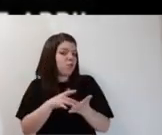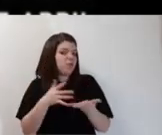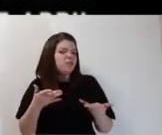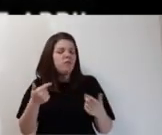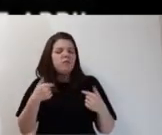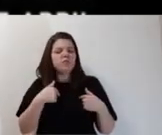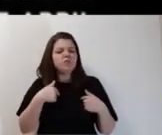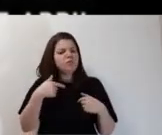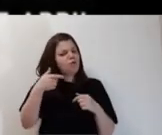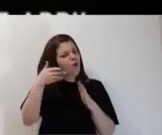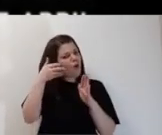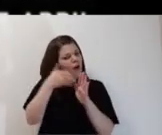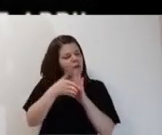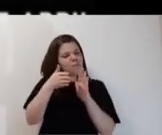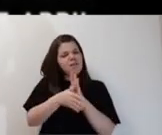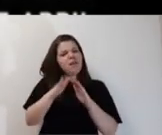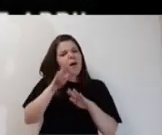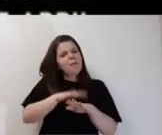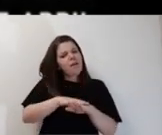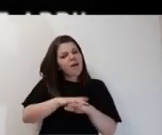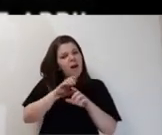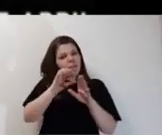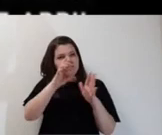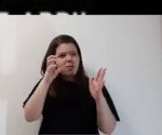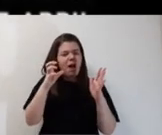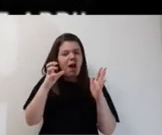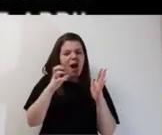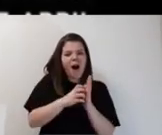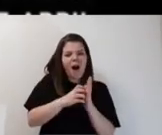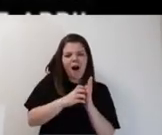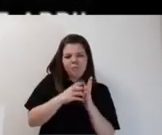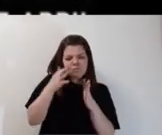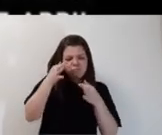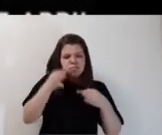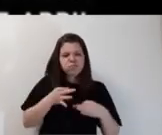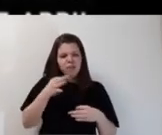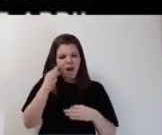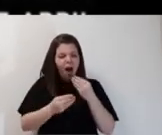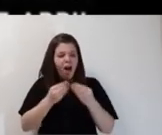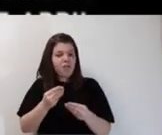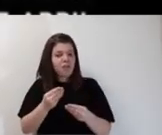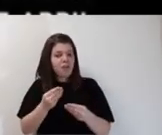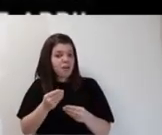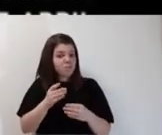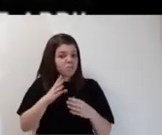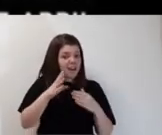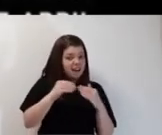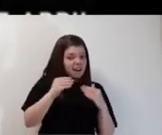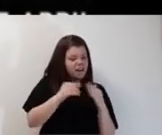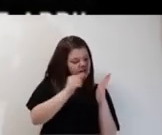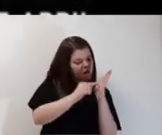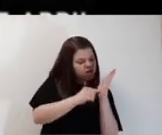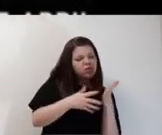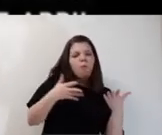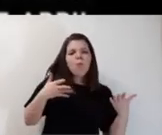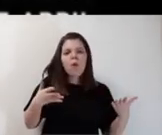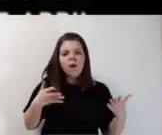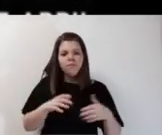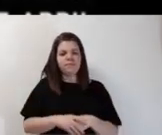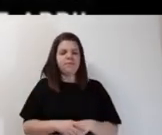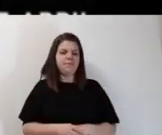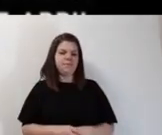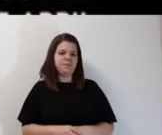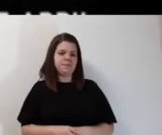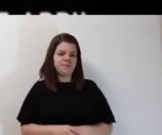sprint. Second video, Sprint 2, is about how to practice learning concept in Sprint 1 and what are